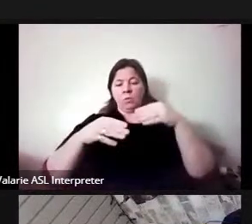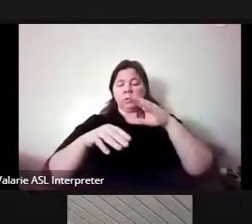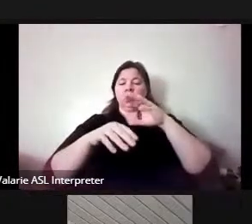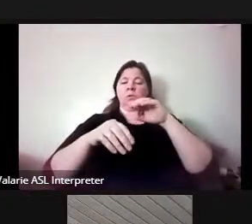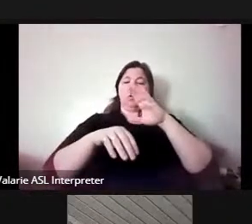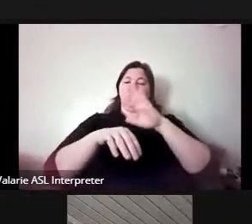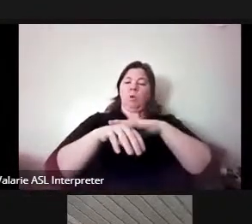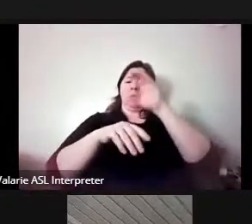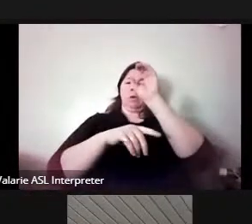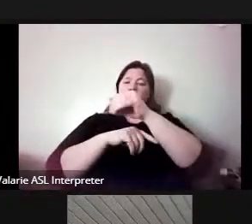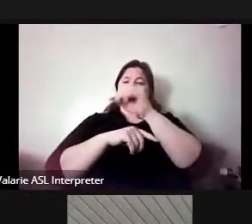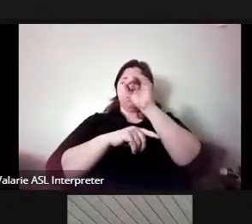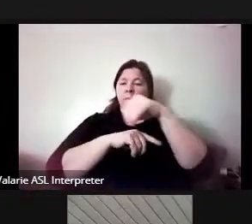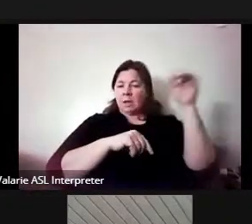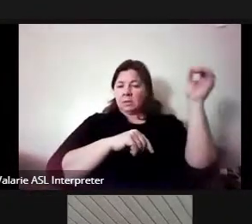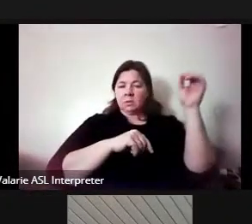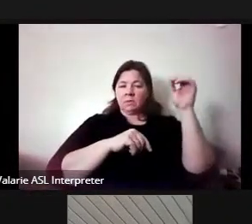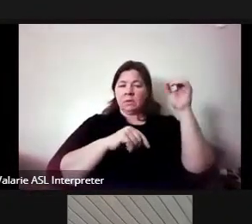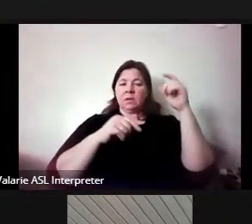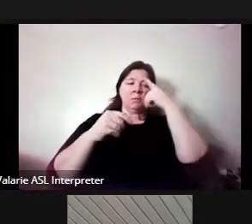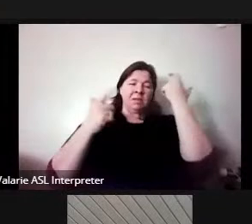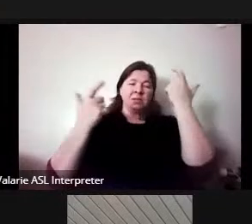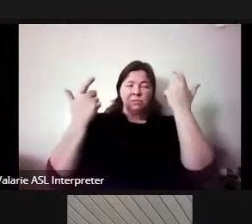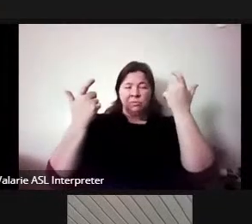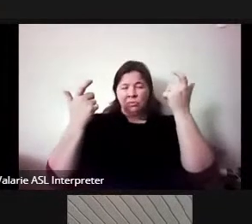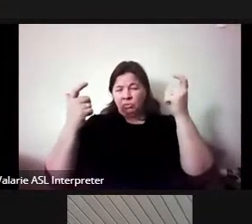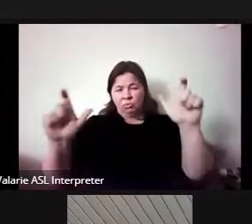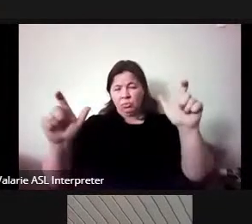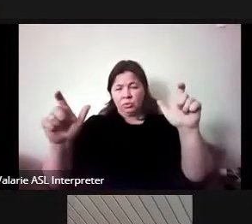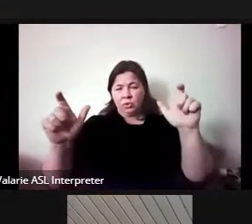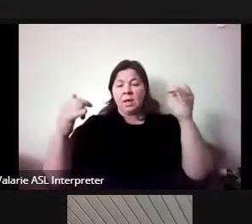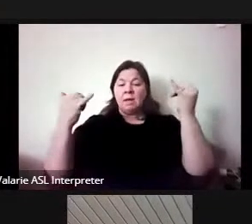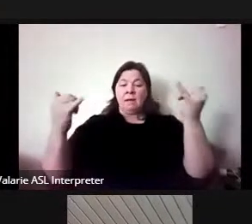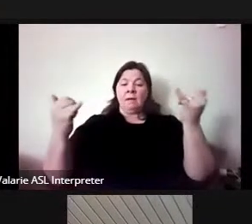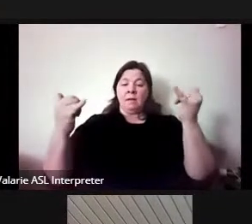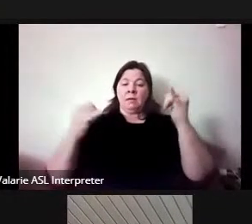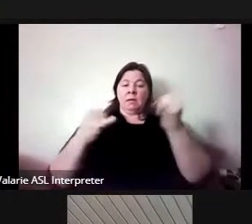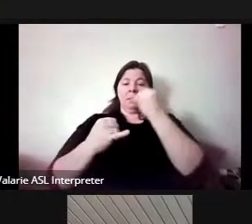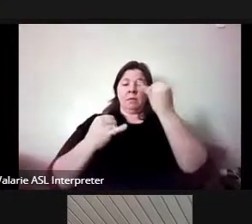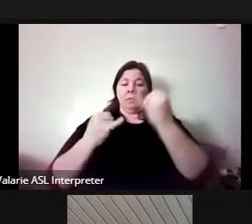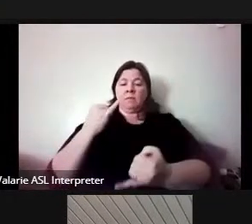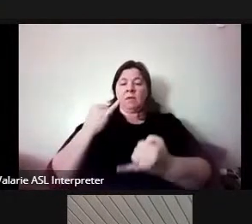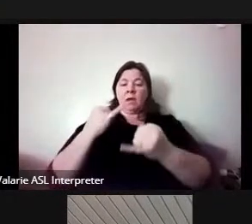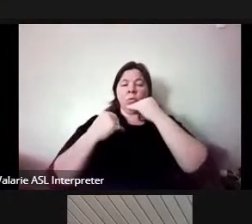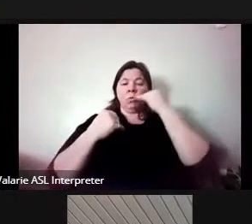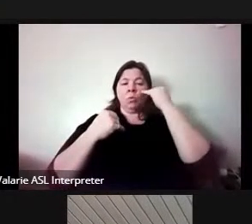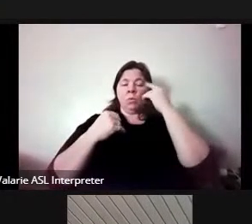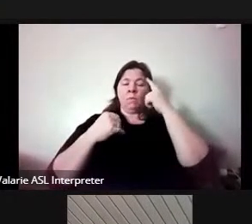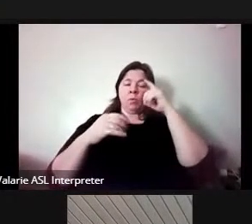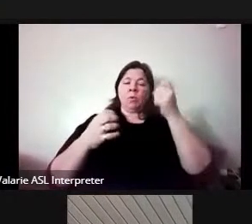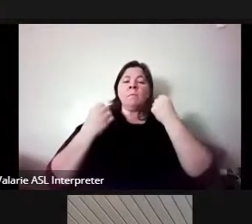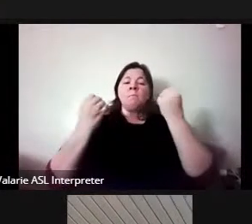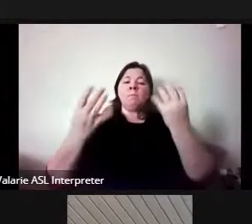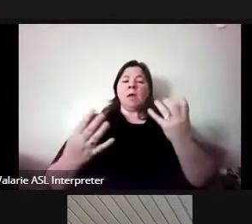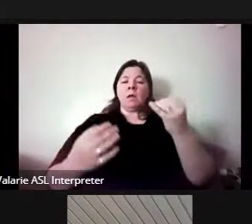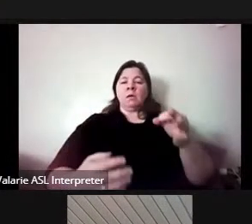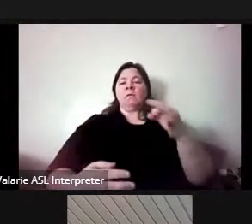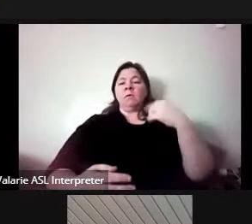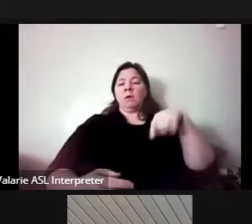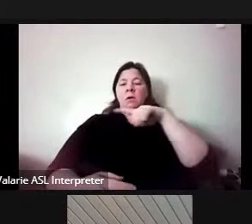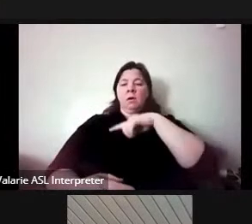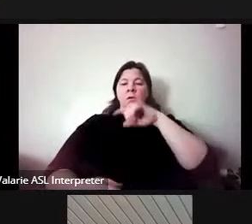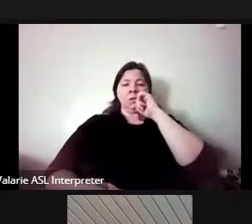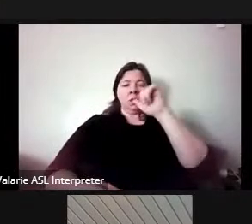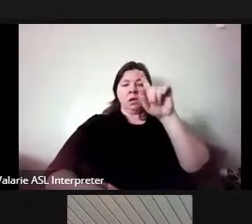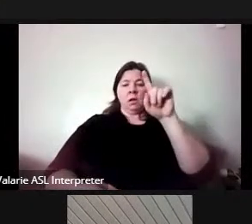Onpassive because it is massive, and it is now a final home for many of us, not